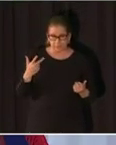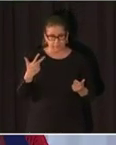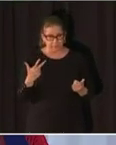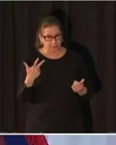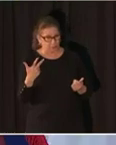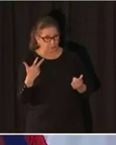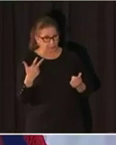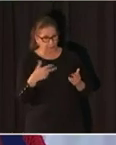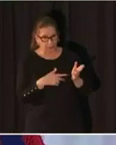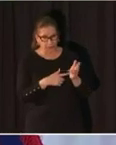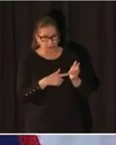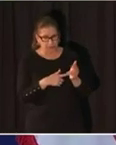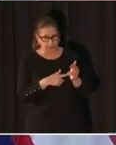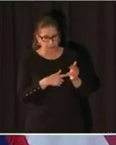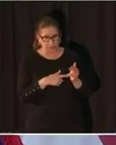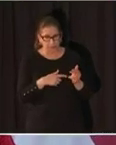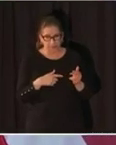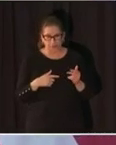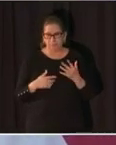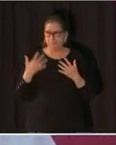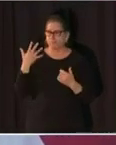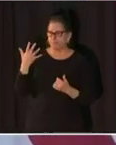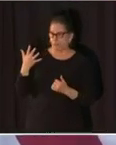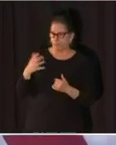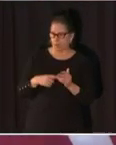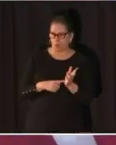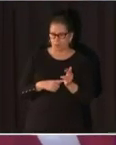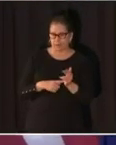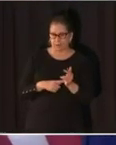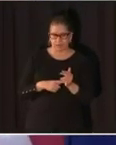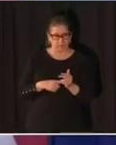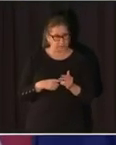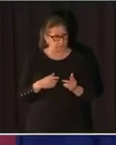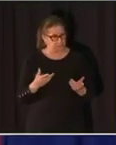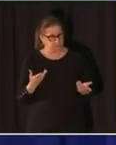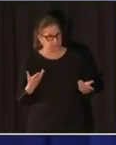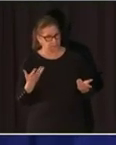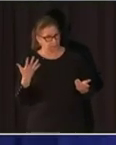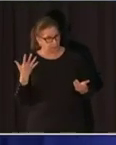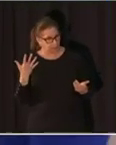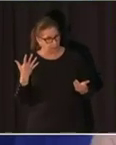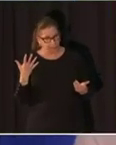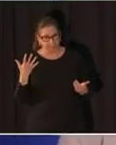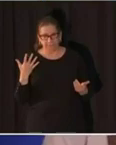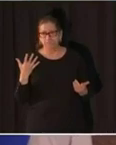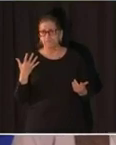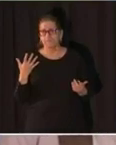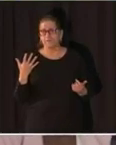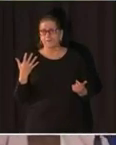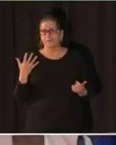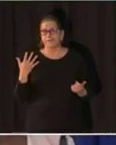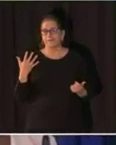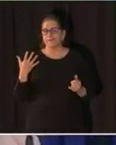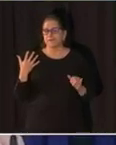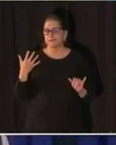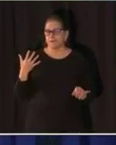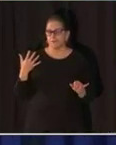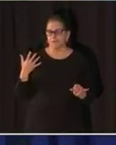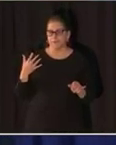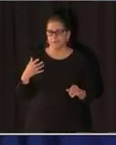you respond to the contention from nurses at St. Elizabeth? The city was too slow to take action and to provide protective